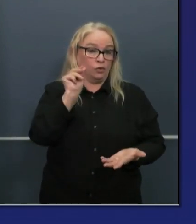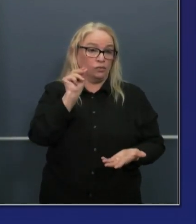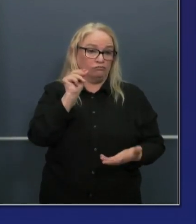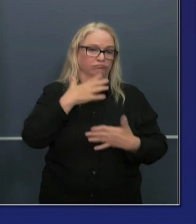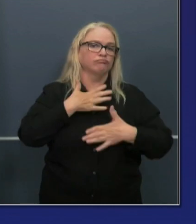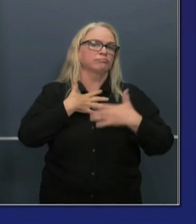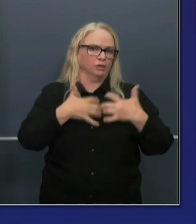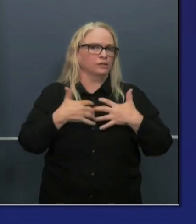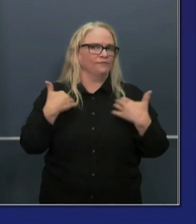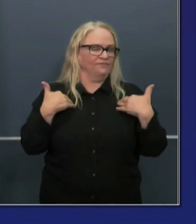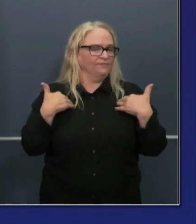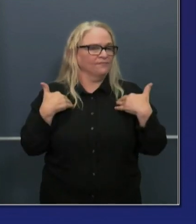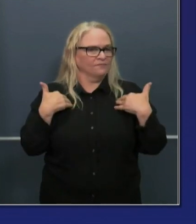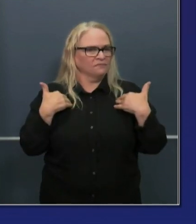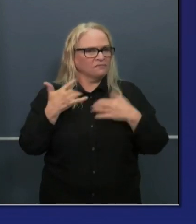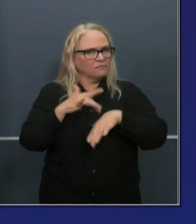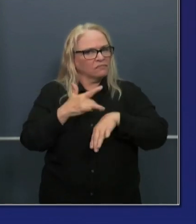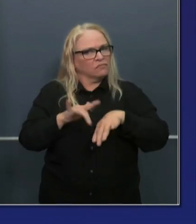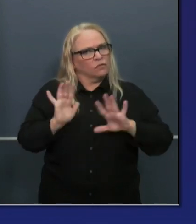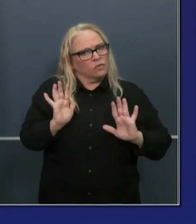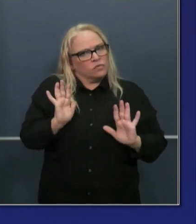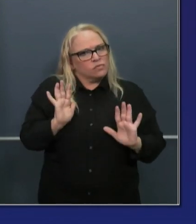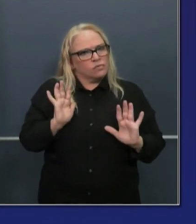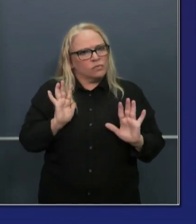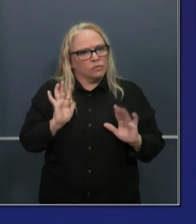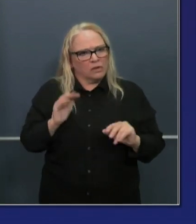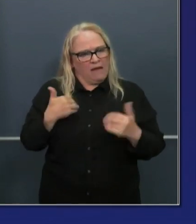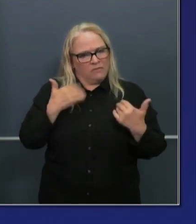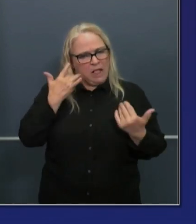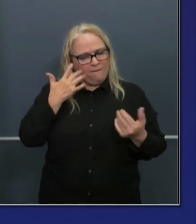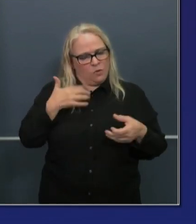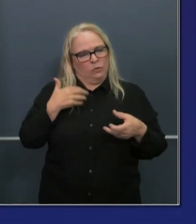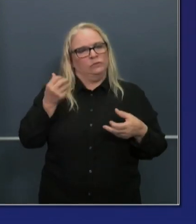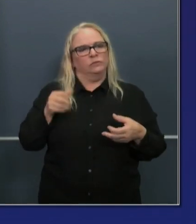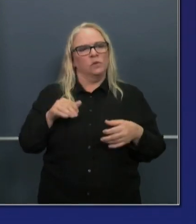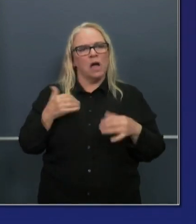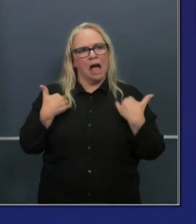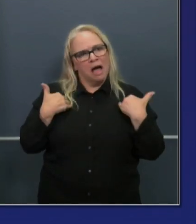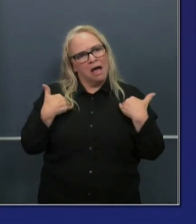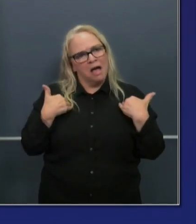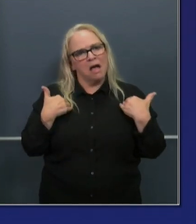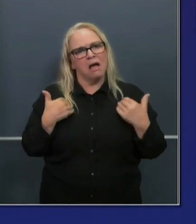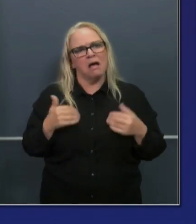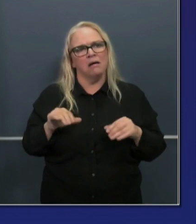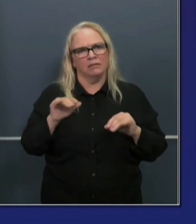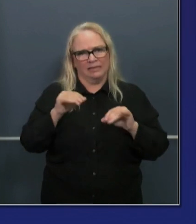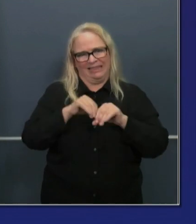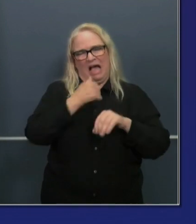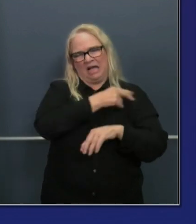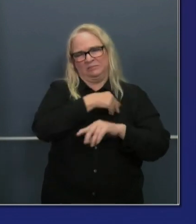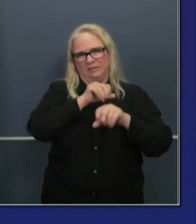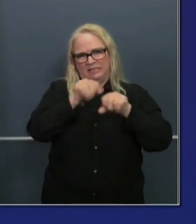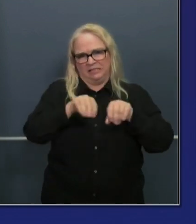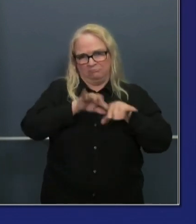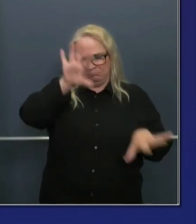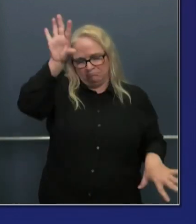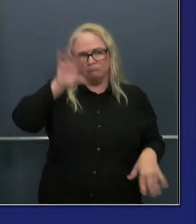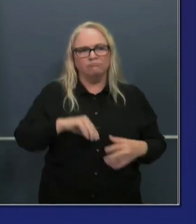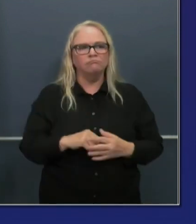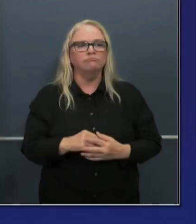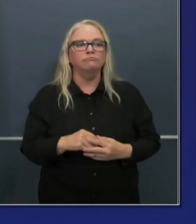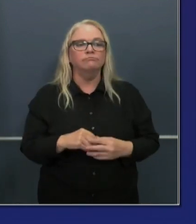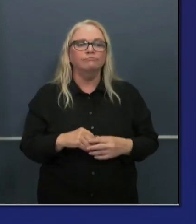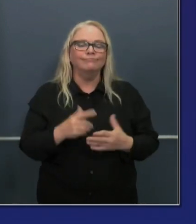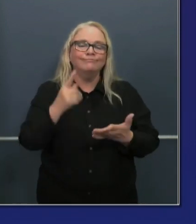available within our system currently. Look, can't say it enough, so I'll say